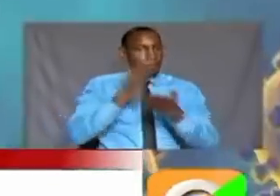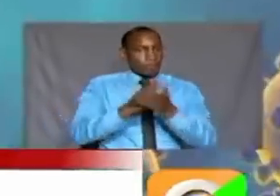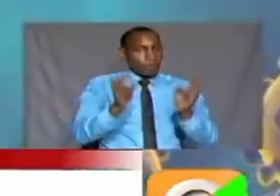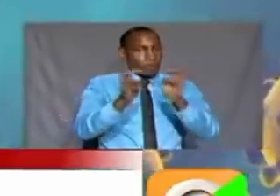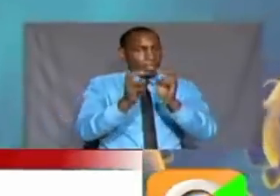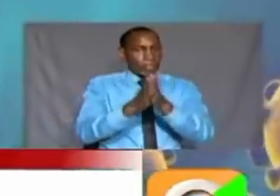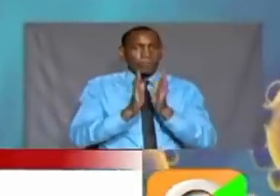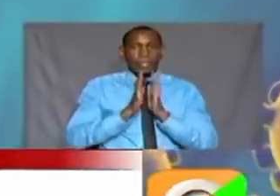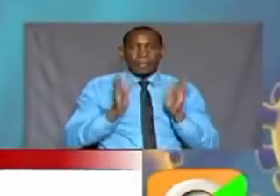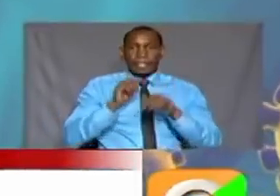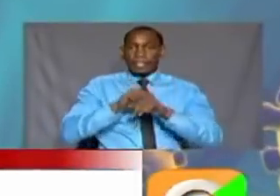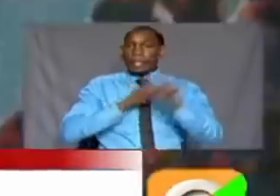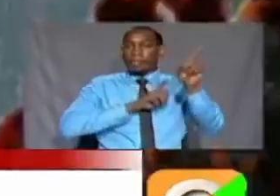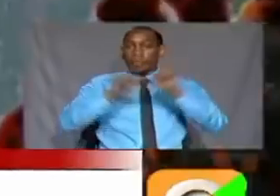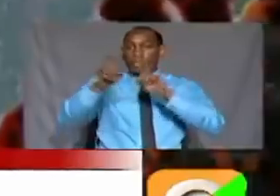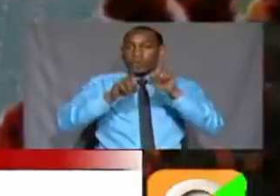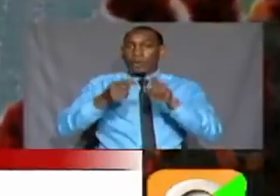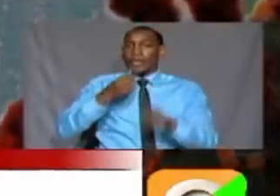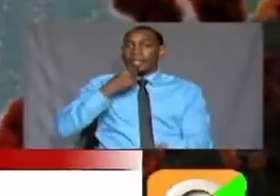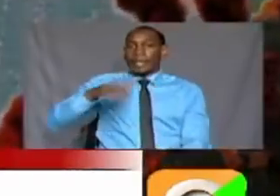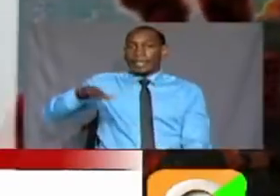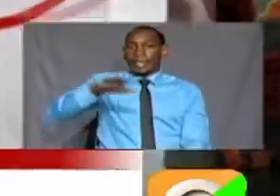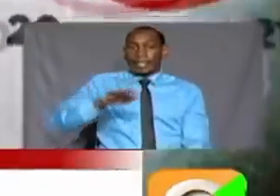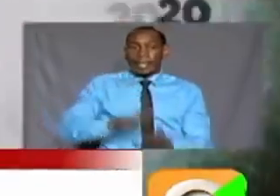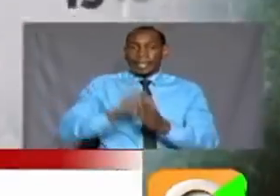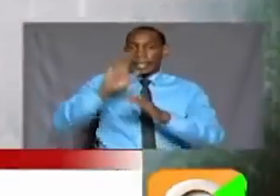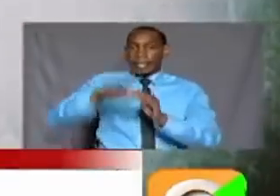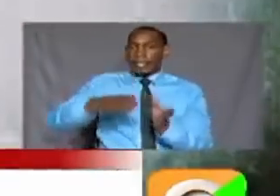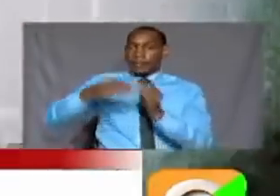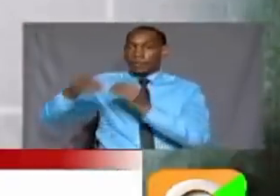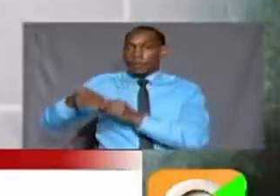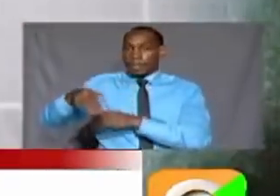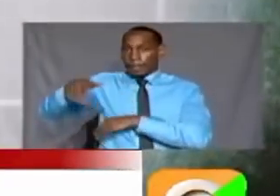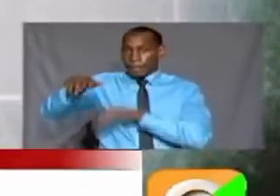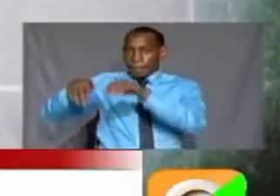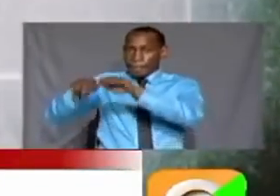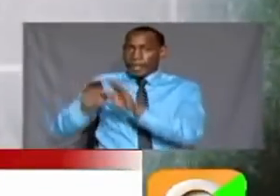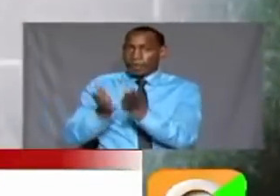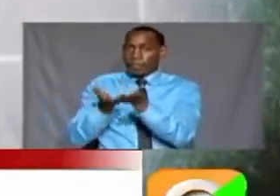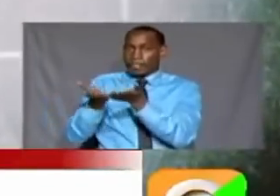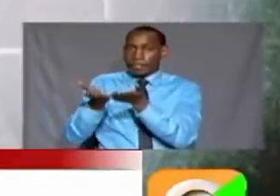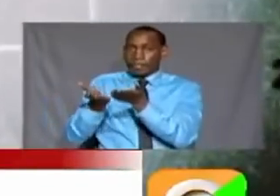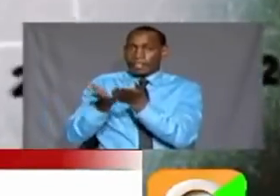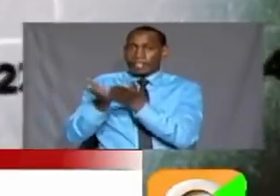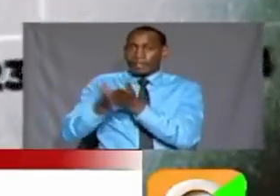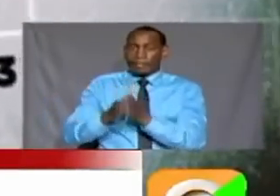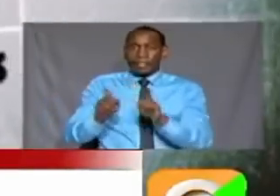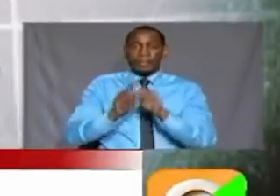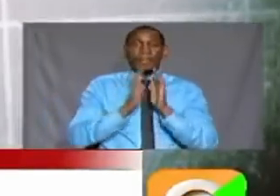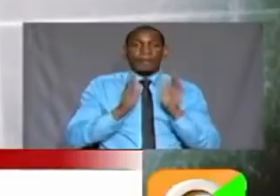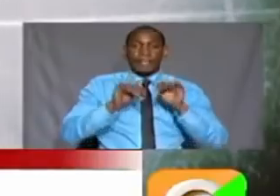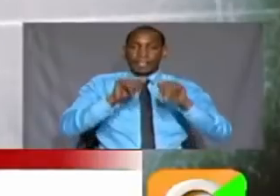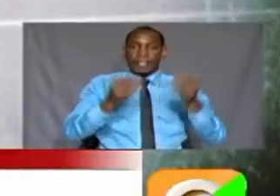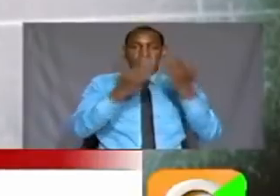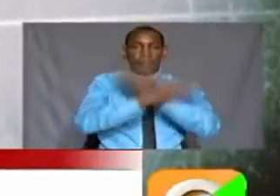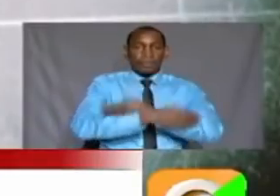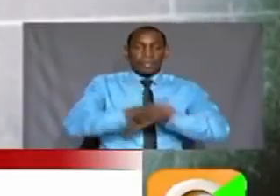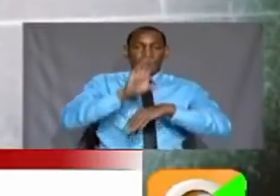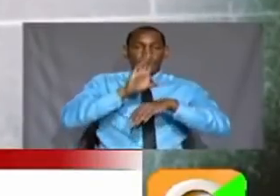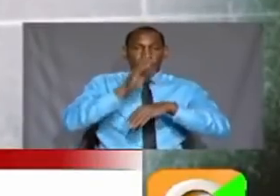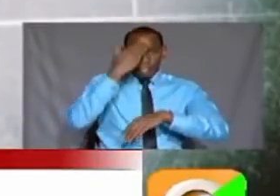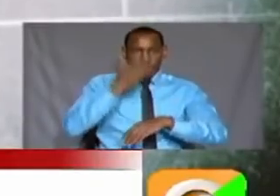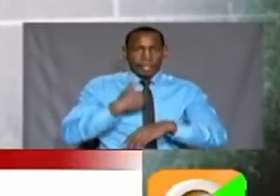priest during his tour of Nyanza region. Other than attending Mama Ogutu's burial, Father Oduor spent a night at Sega Catholic